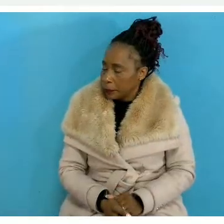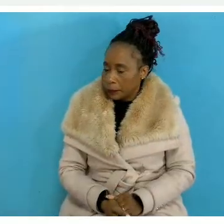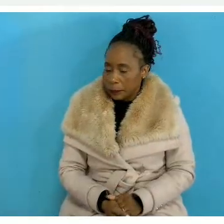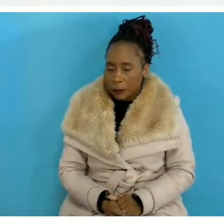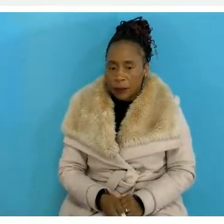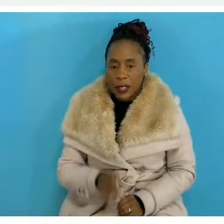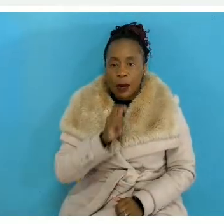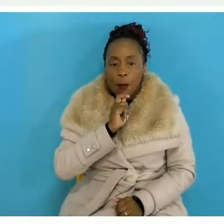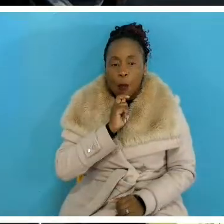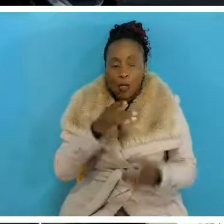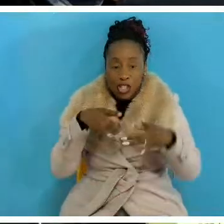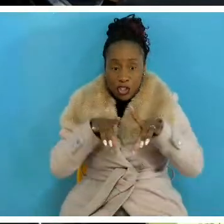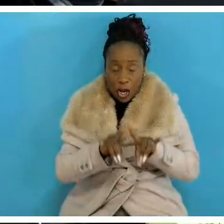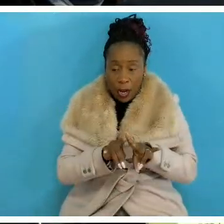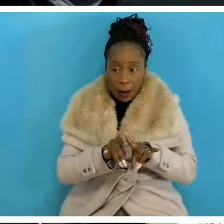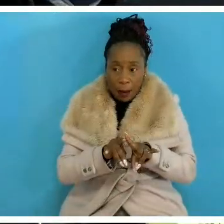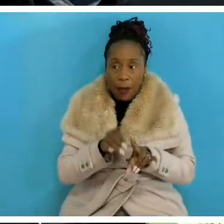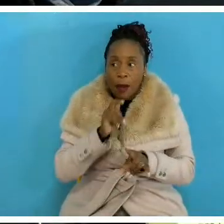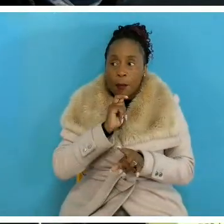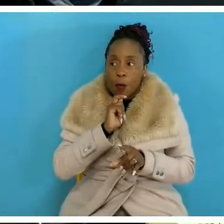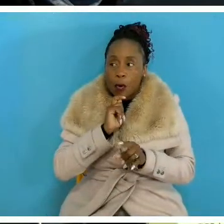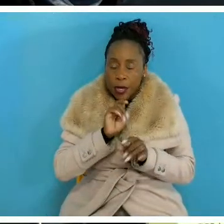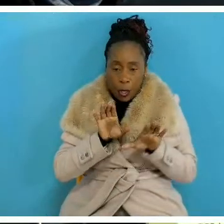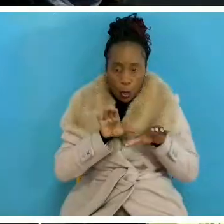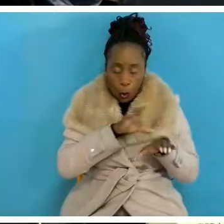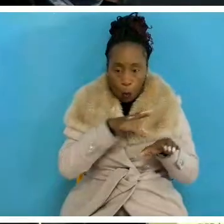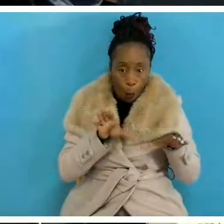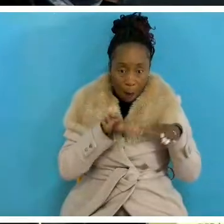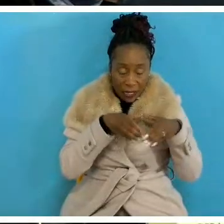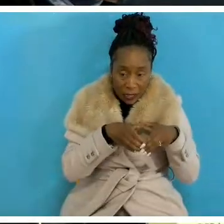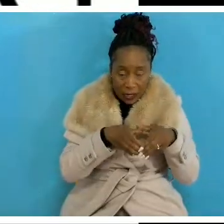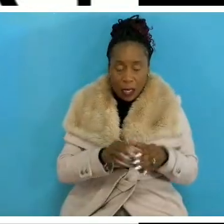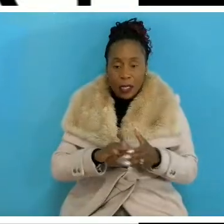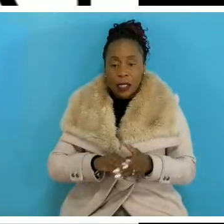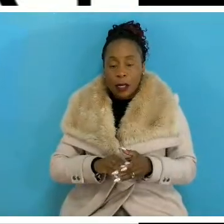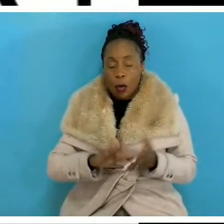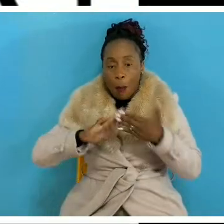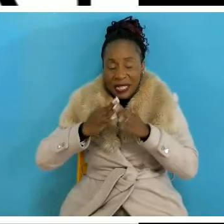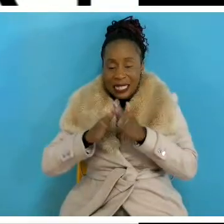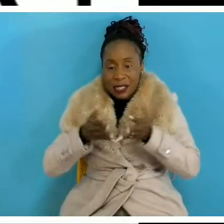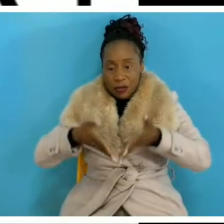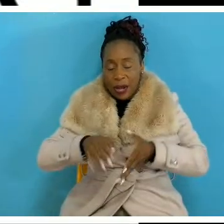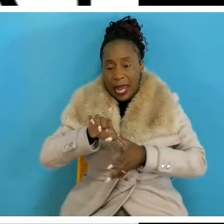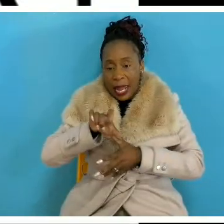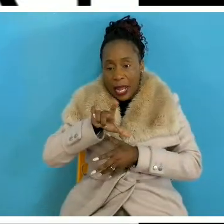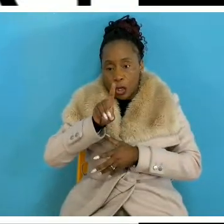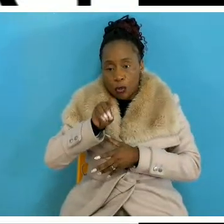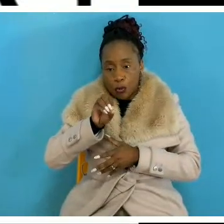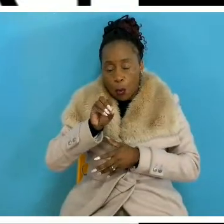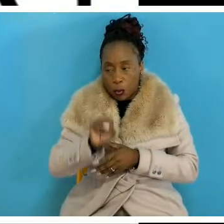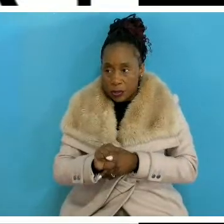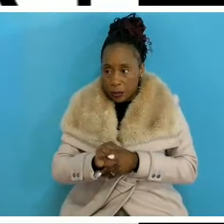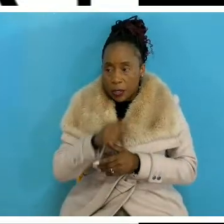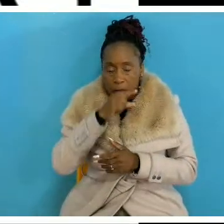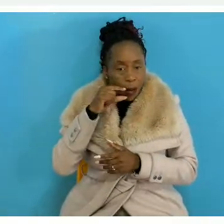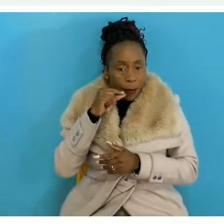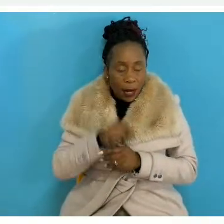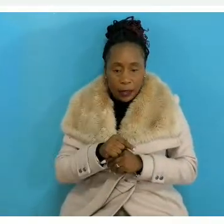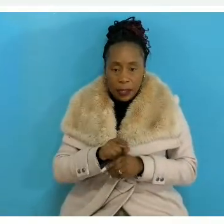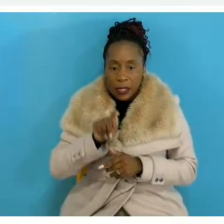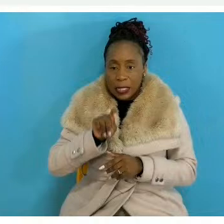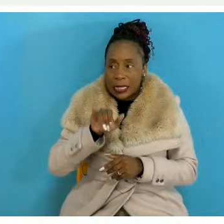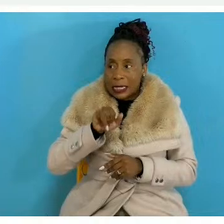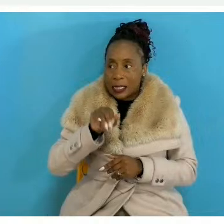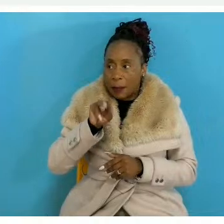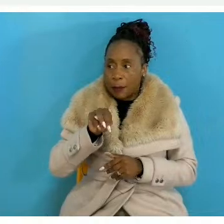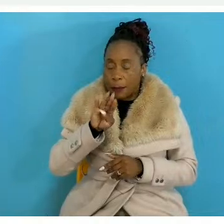Good morning, Chair. Good morning, the committee and the Eldorado community. Thank you. My name is Tinevimbo Gondo, the Acting